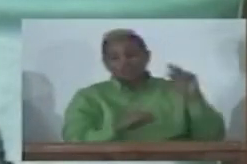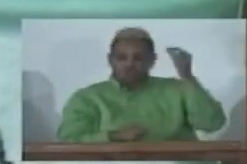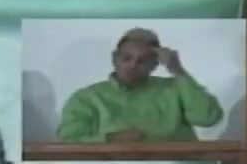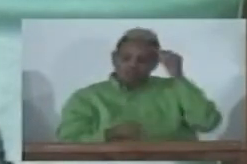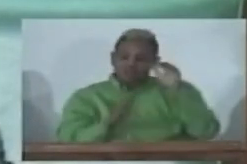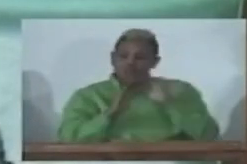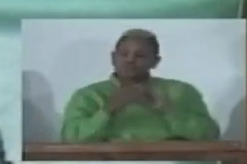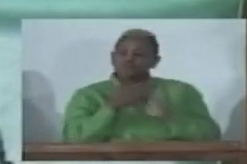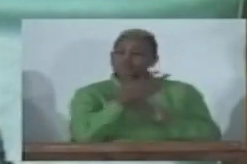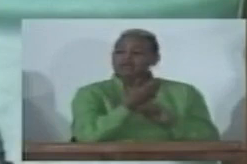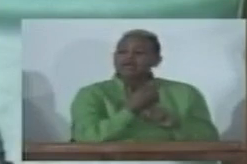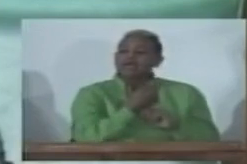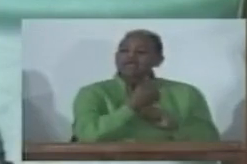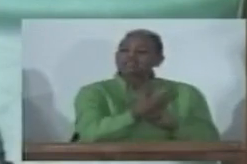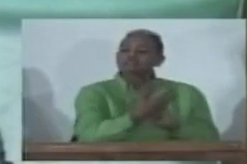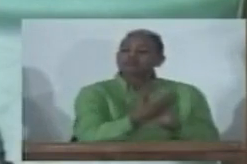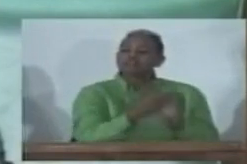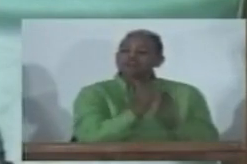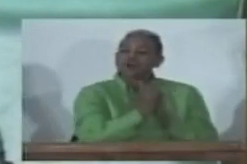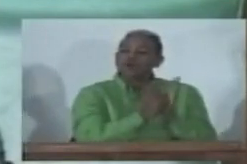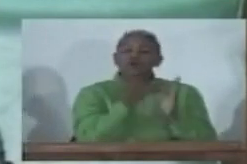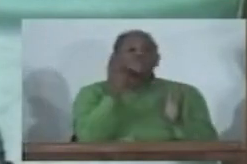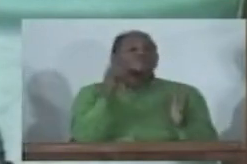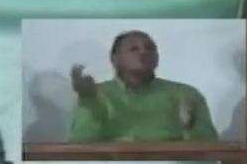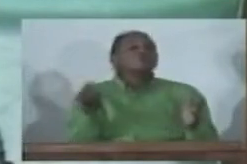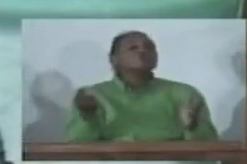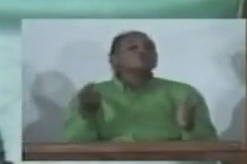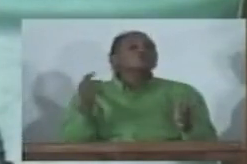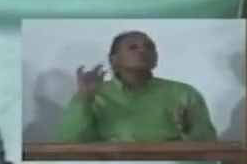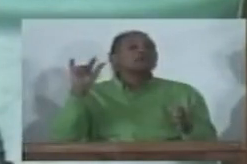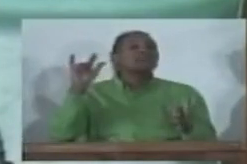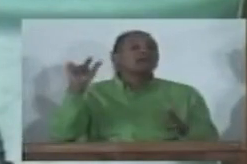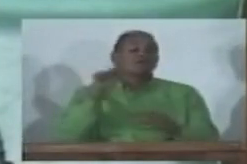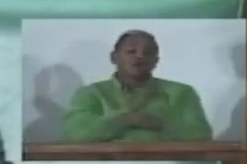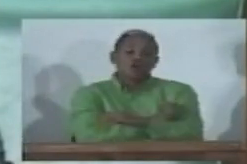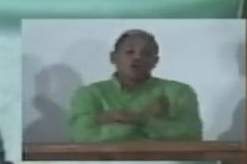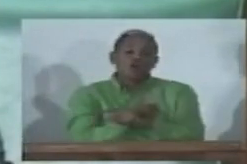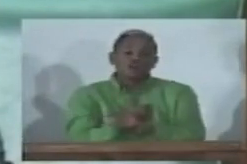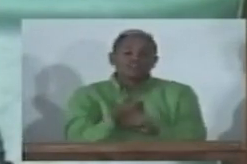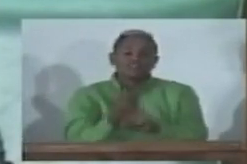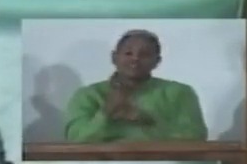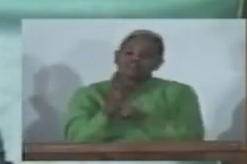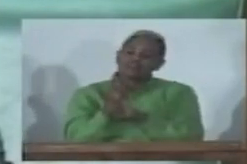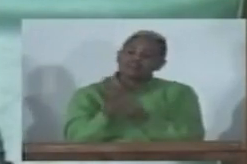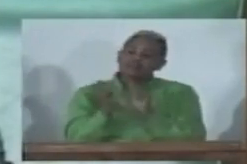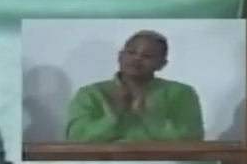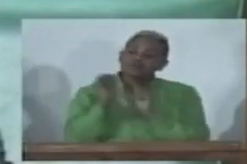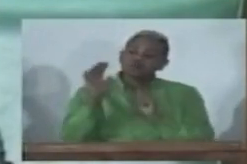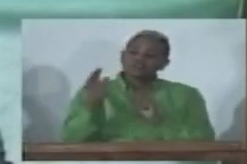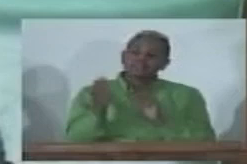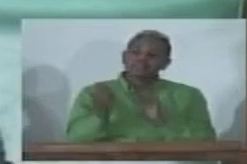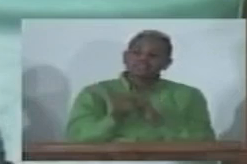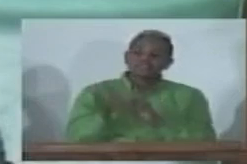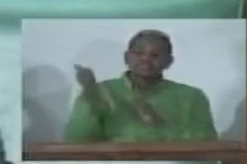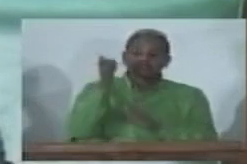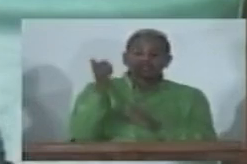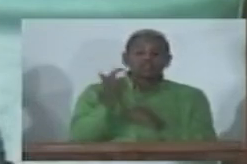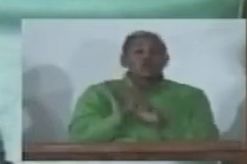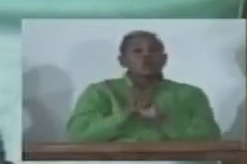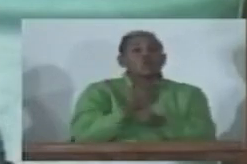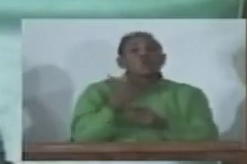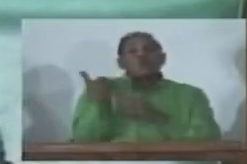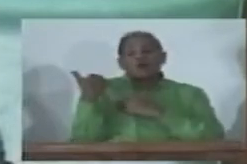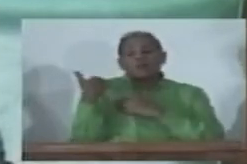Jamaica's expansion account for the use by the airport authority in keeping with its senior loan obligations